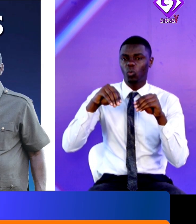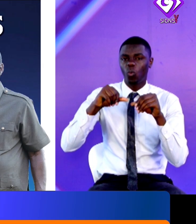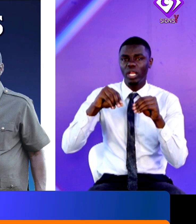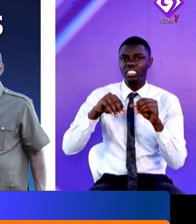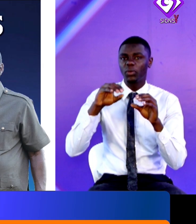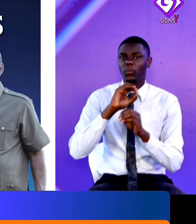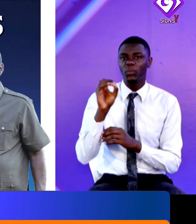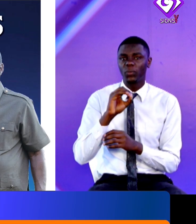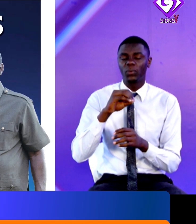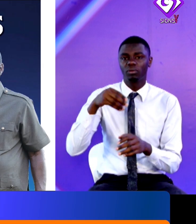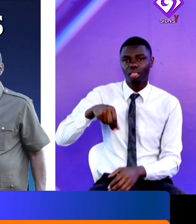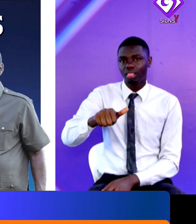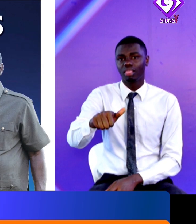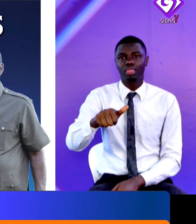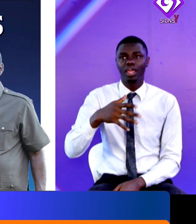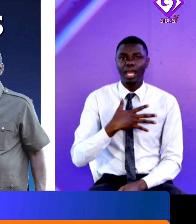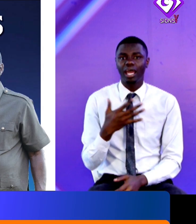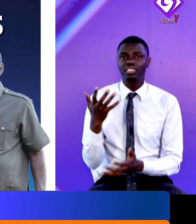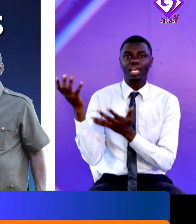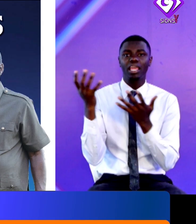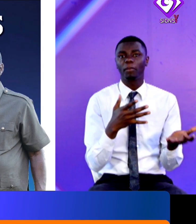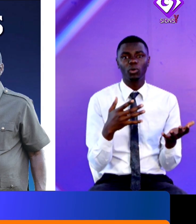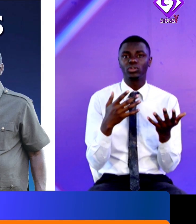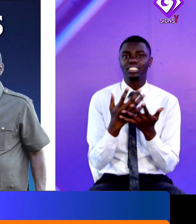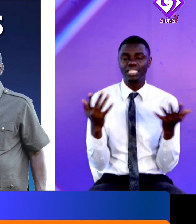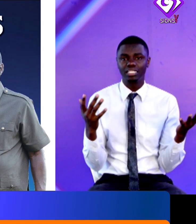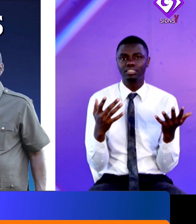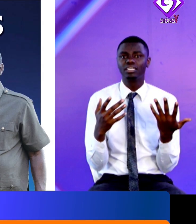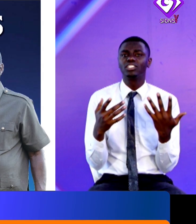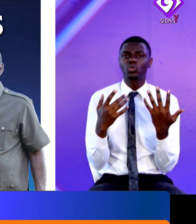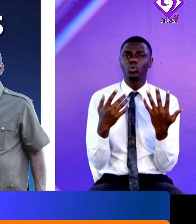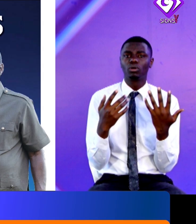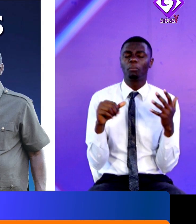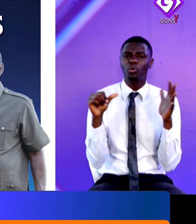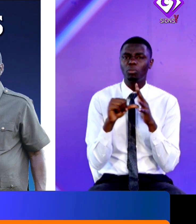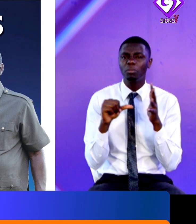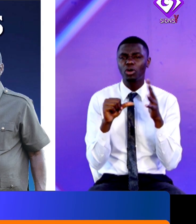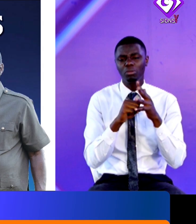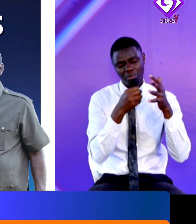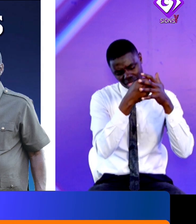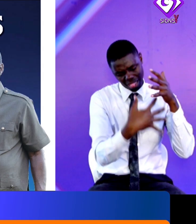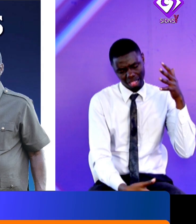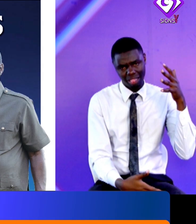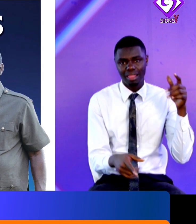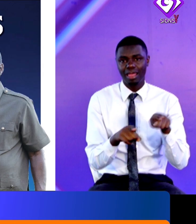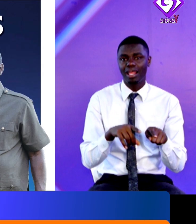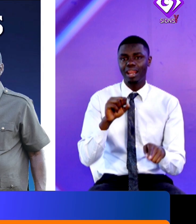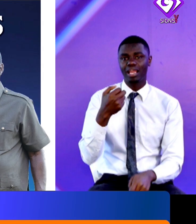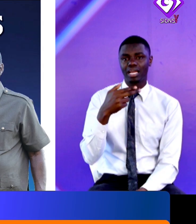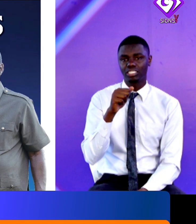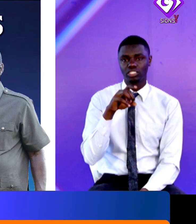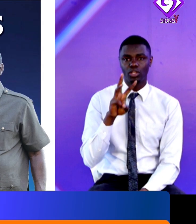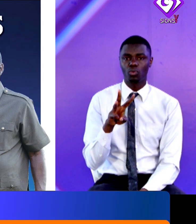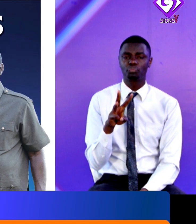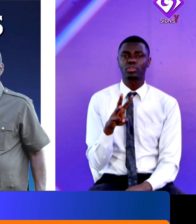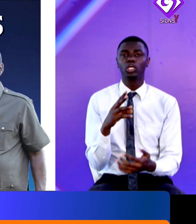hush-hush oil import deals. The scandals trail his administration like a shadow. Even his allies'